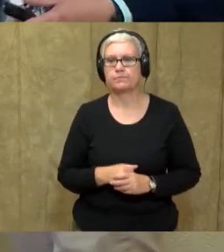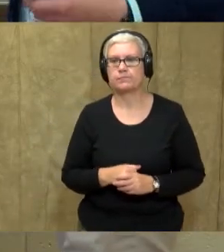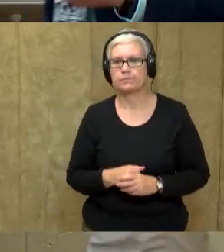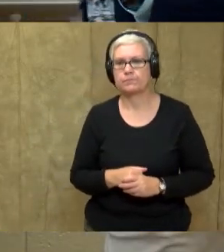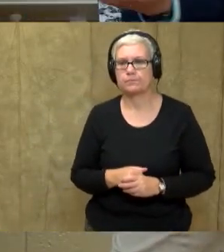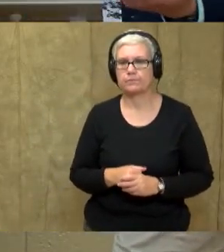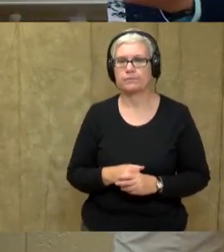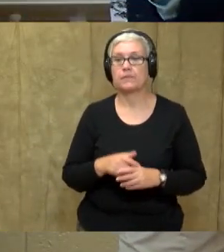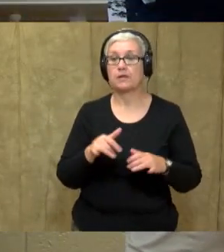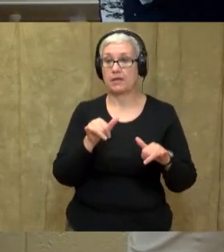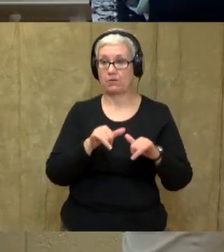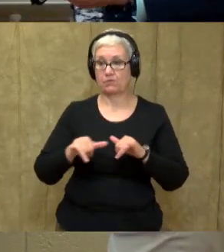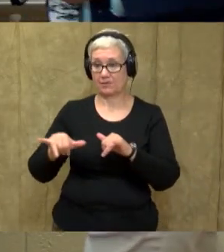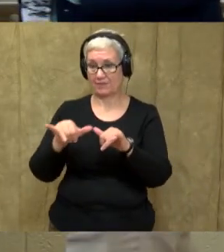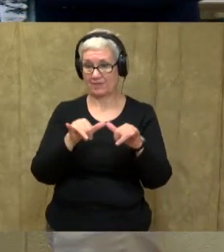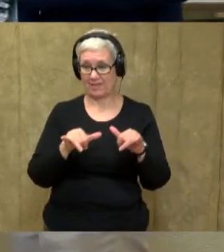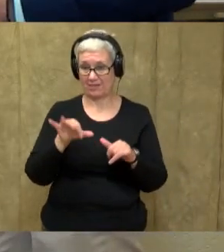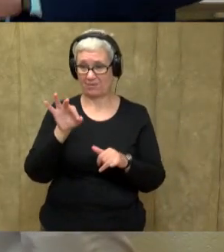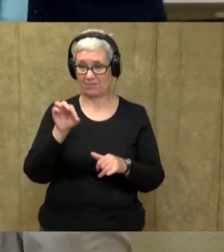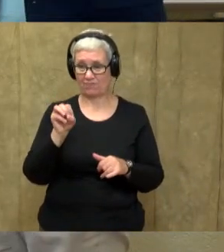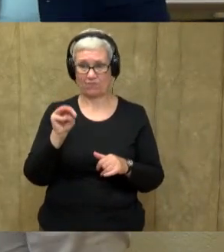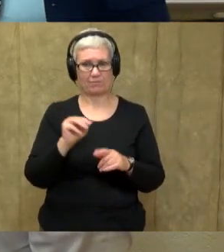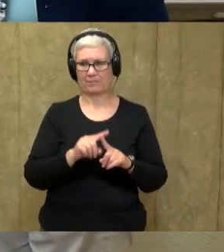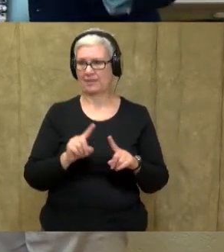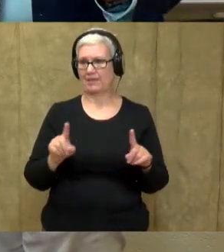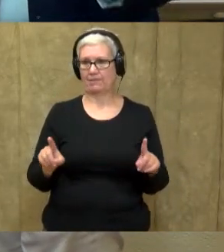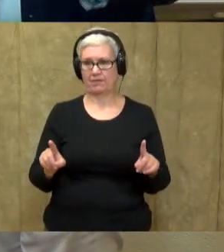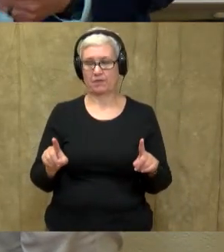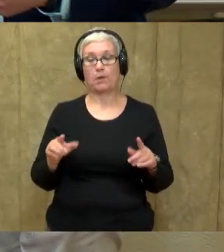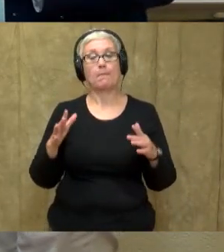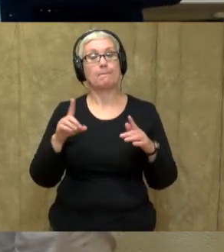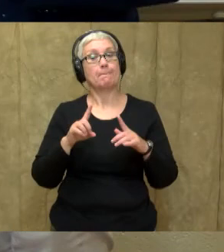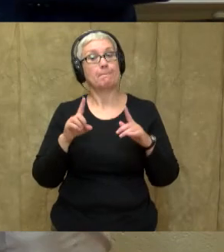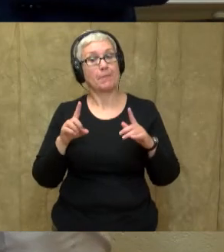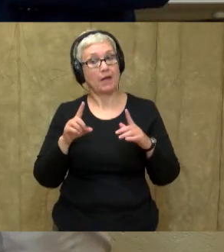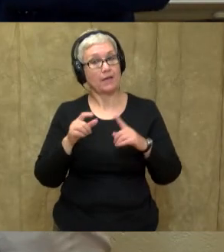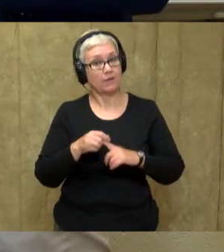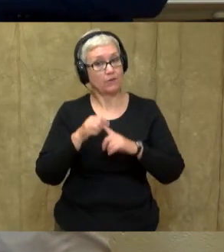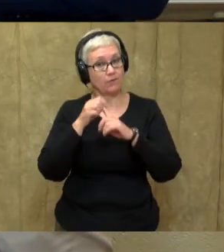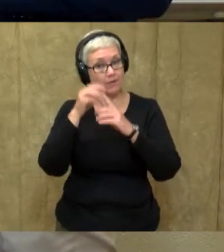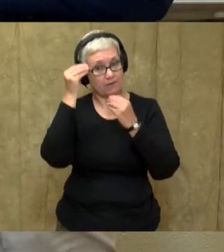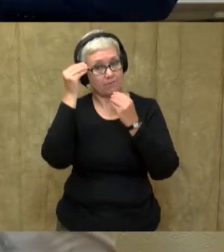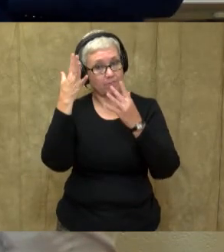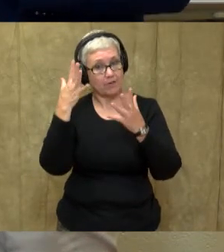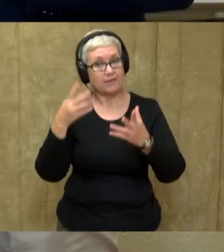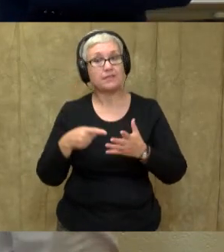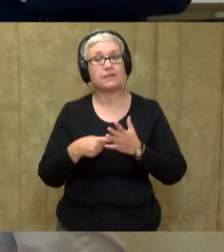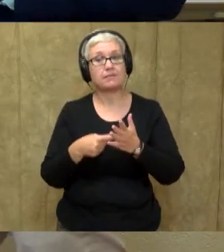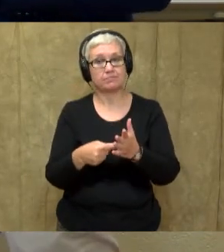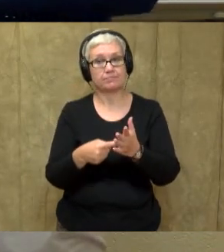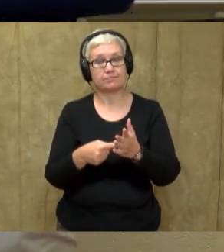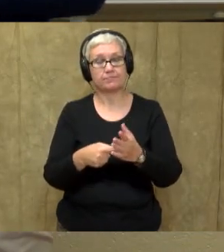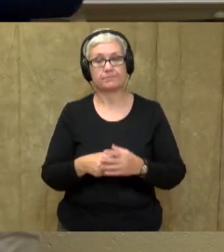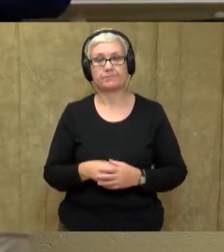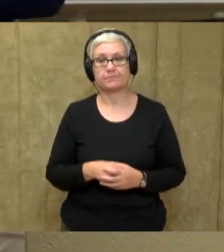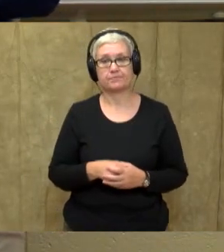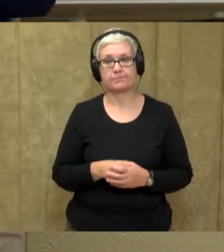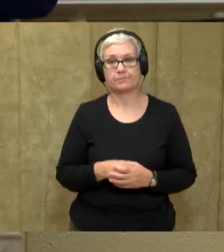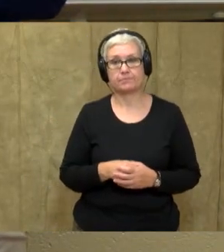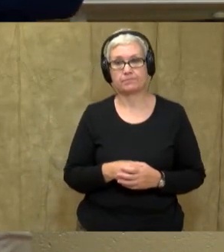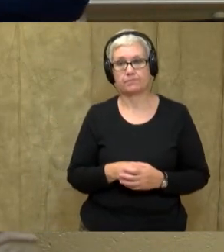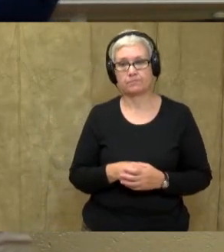looking at a completely different form. But again, unique information is revealed about this parabola in this